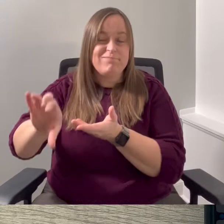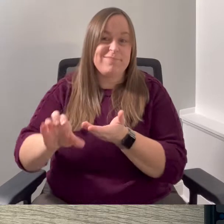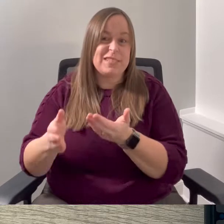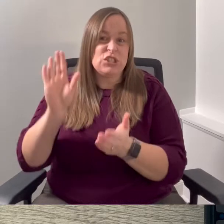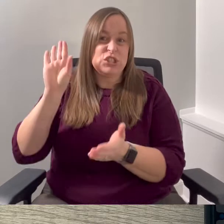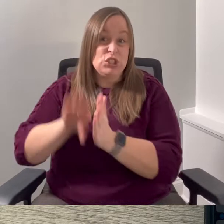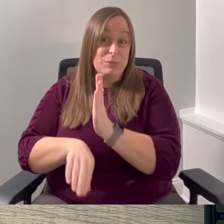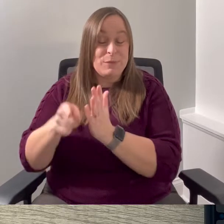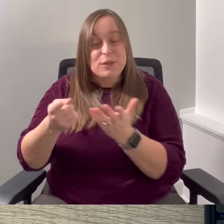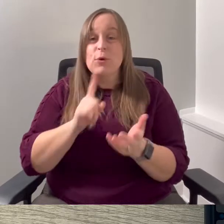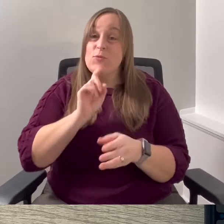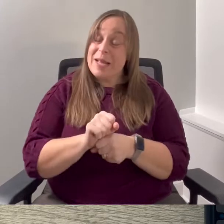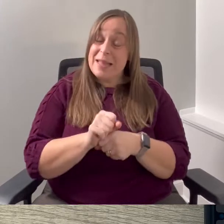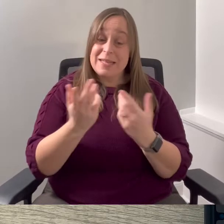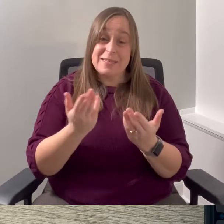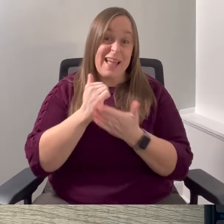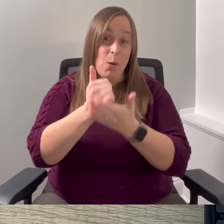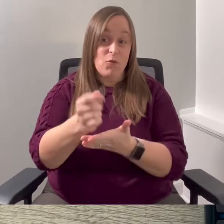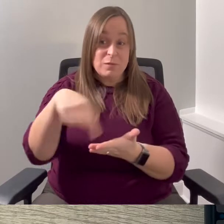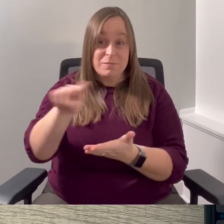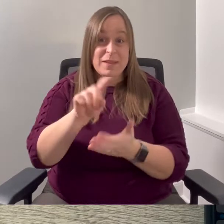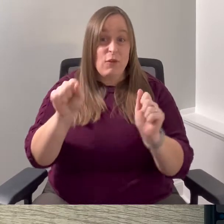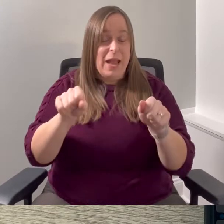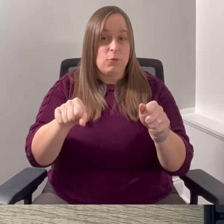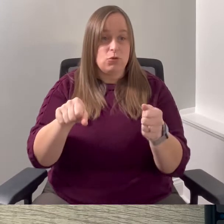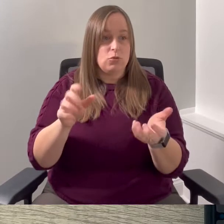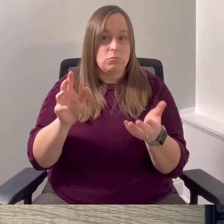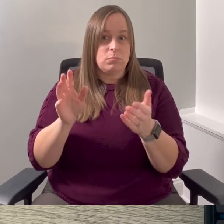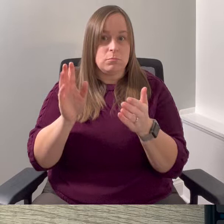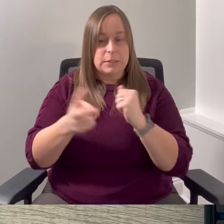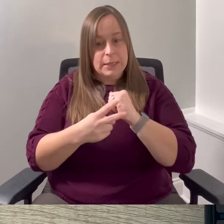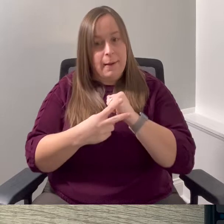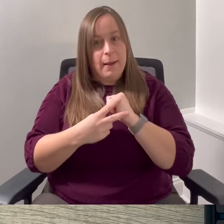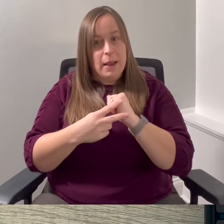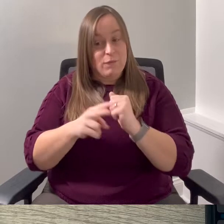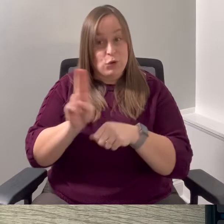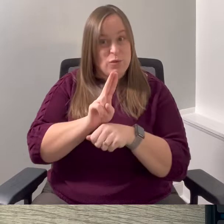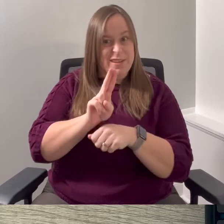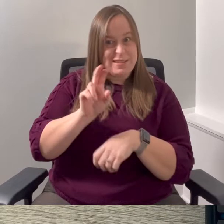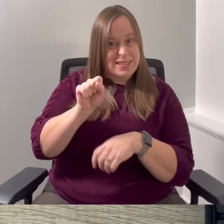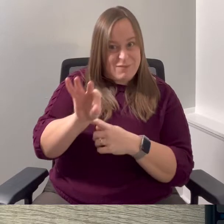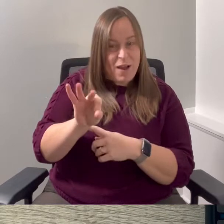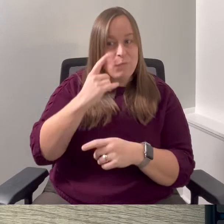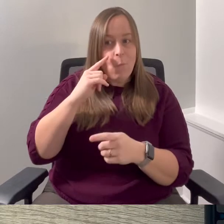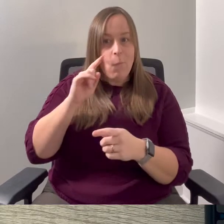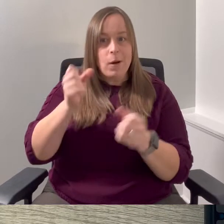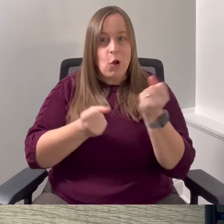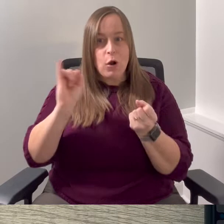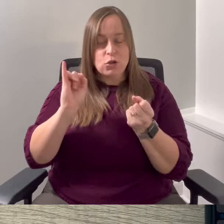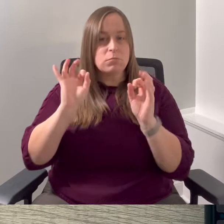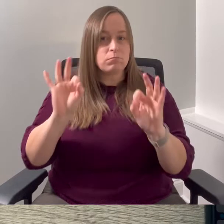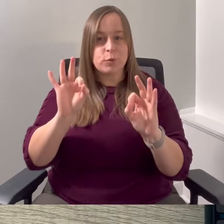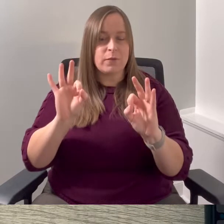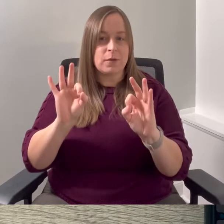really helpful if you're able to save using a sinking fund for something like car insurance that you know is going to come up every